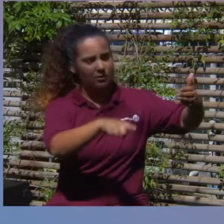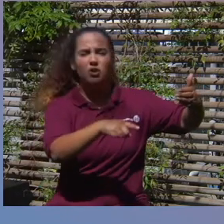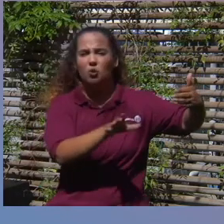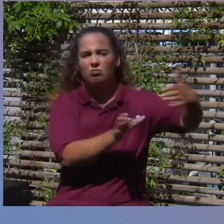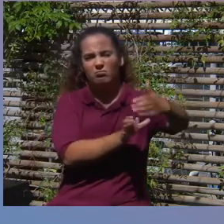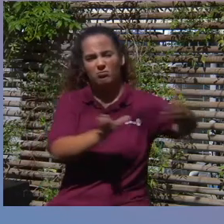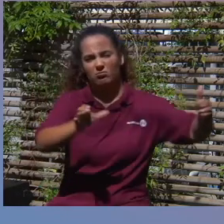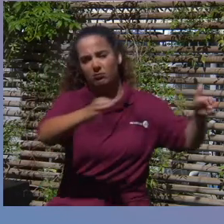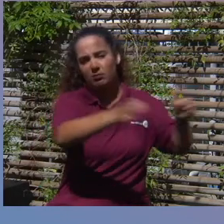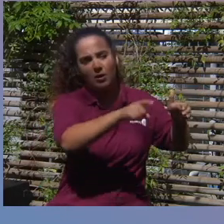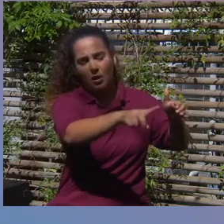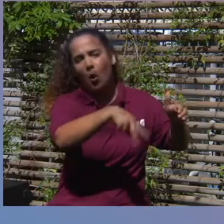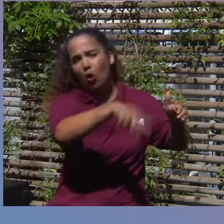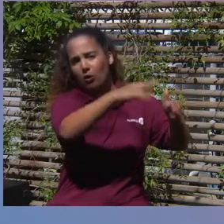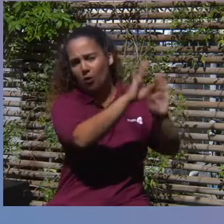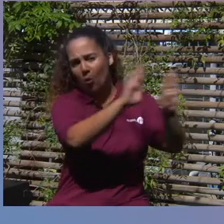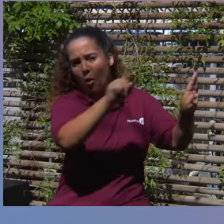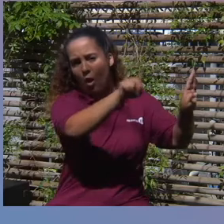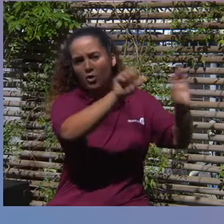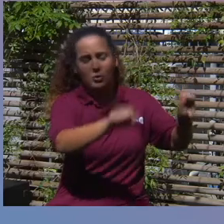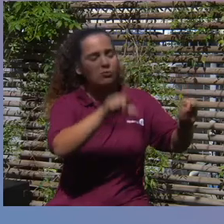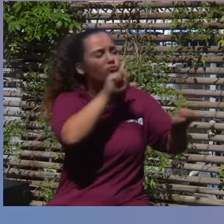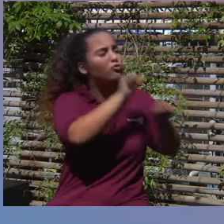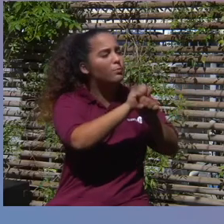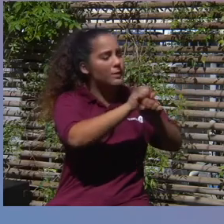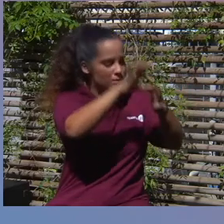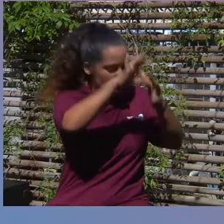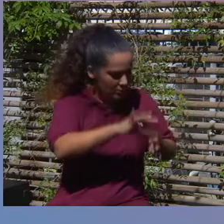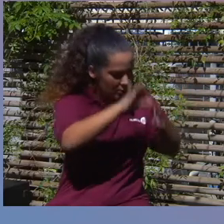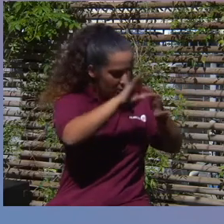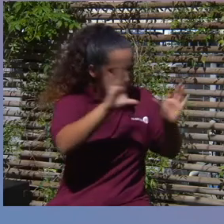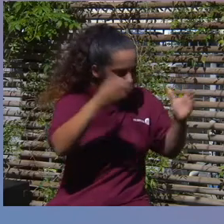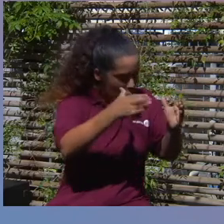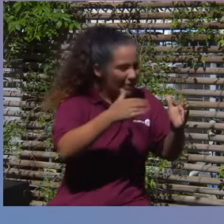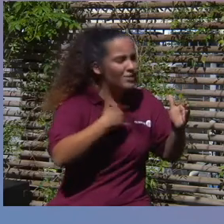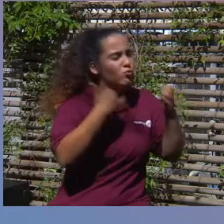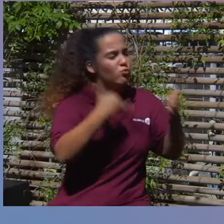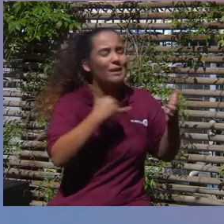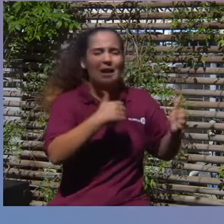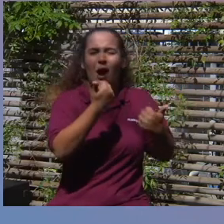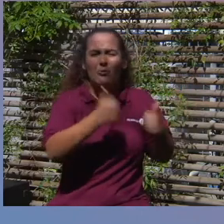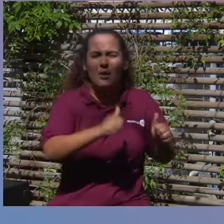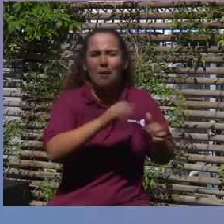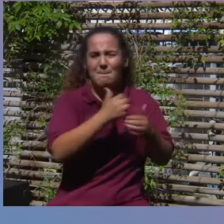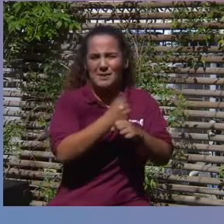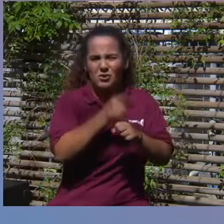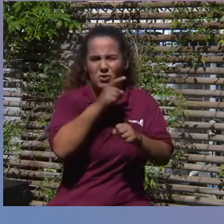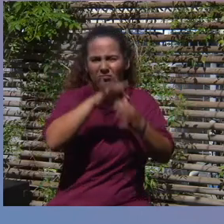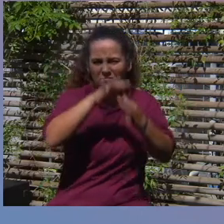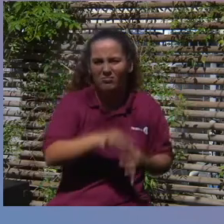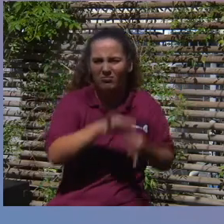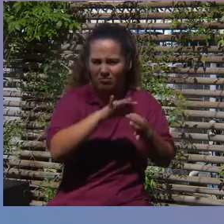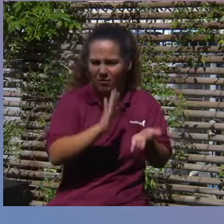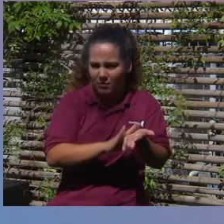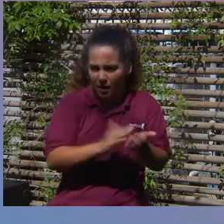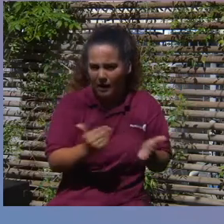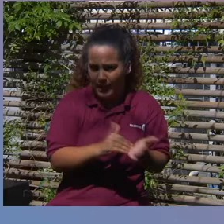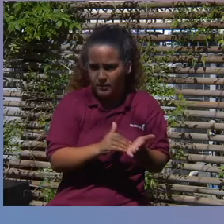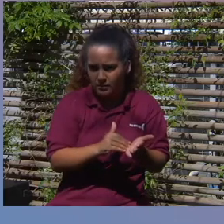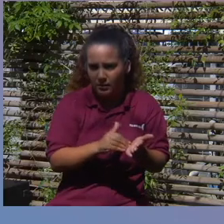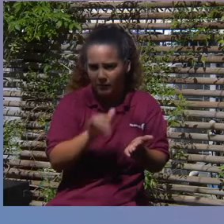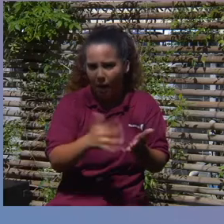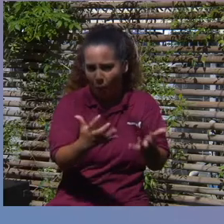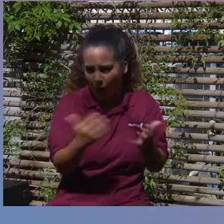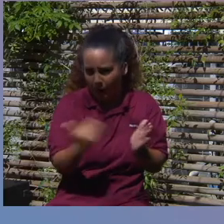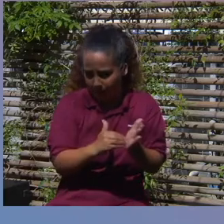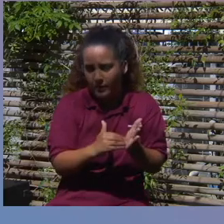a wall so you can feel grounded and rooted in this moment. I'm bringing you back into your body. I'm bringing you back into rhythm, right? And that is a part of